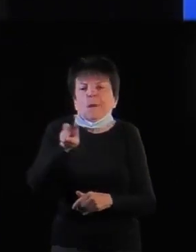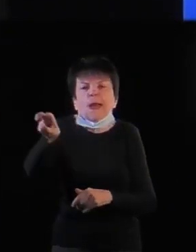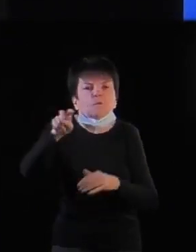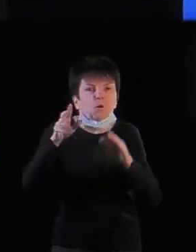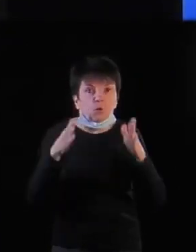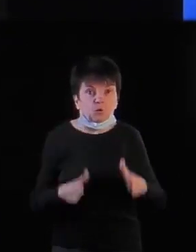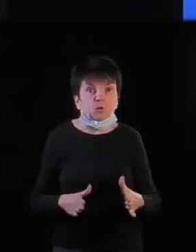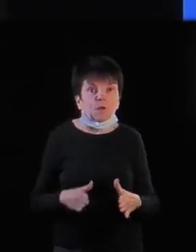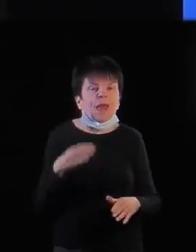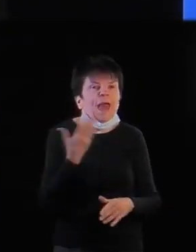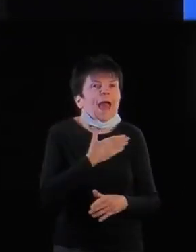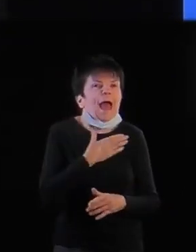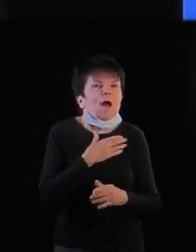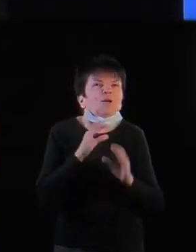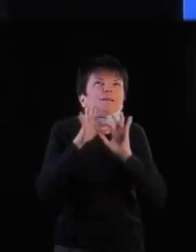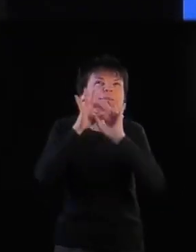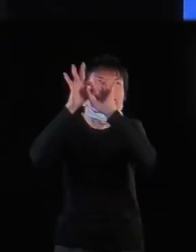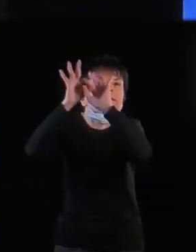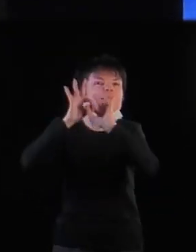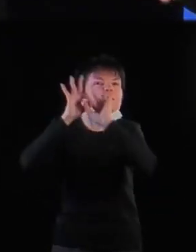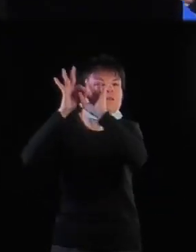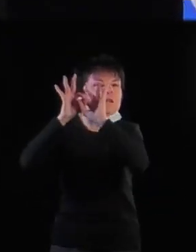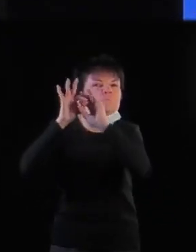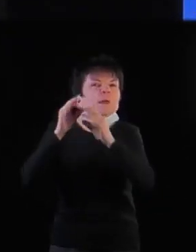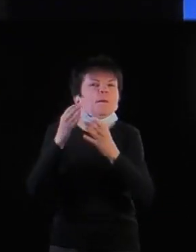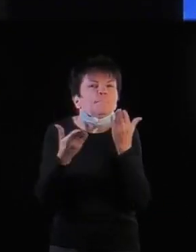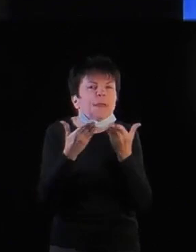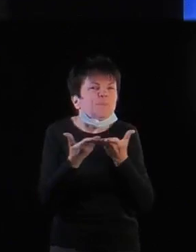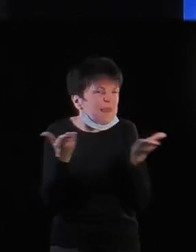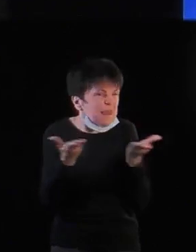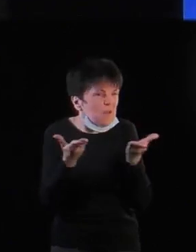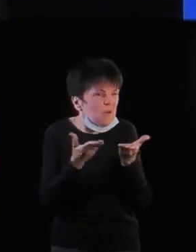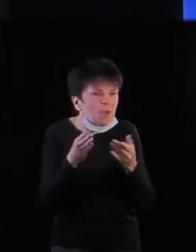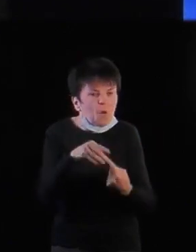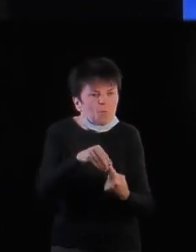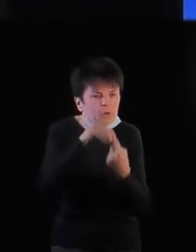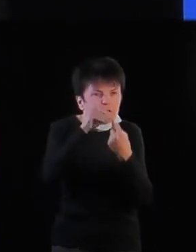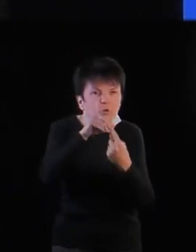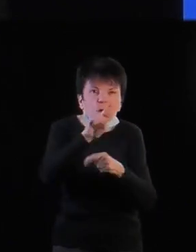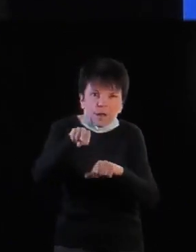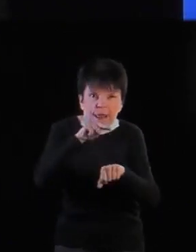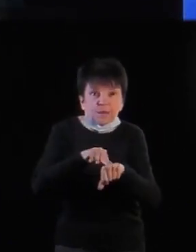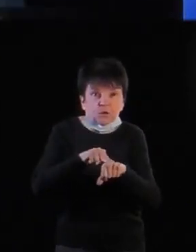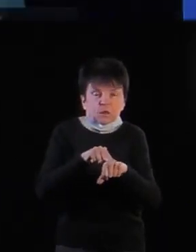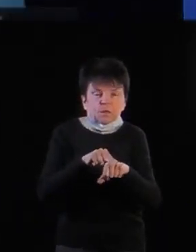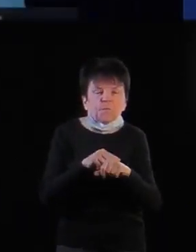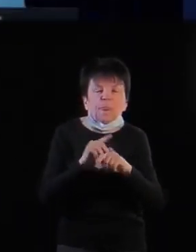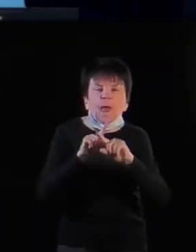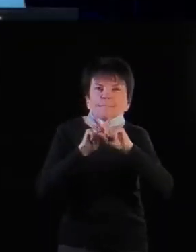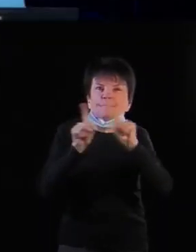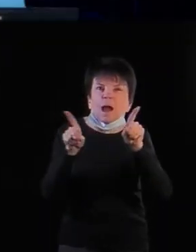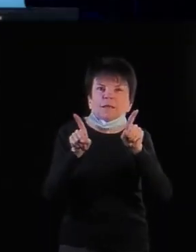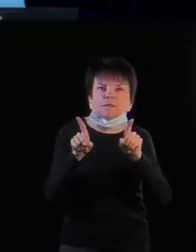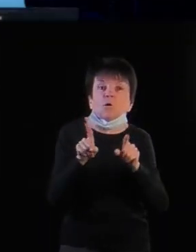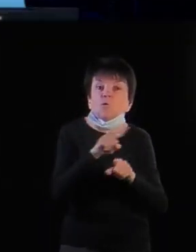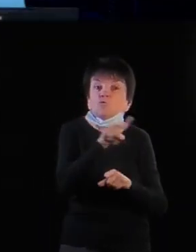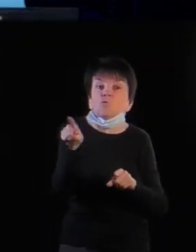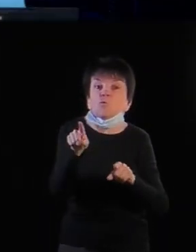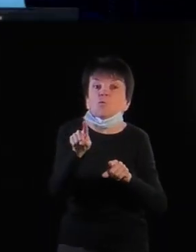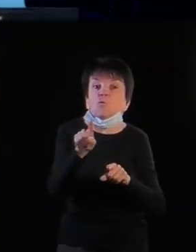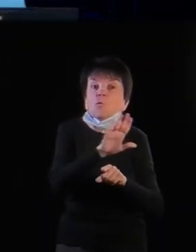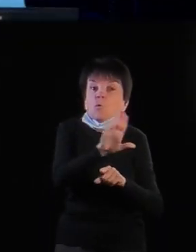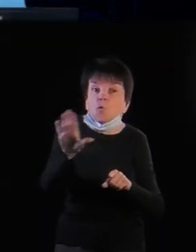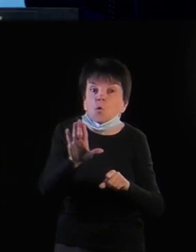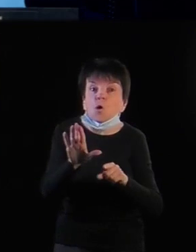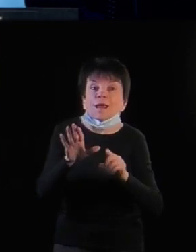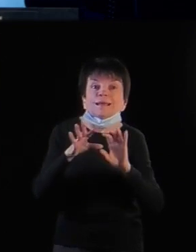and our citizenship may be in a certain nation, and maybe it's a U.S. citizenship for you today, but the fact is that your citizenship,